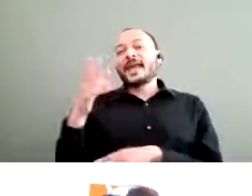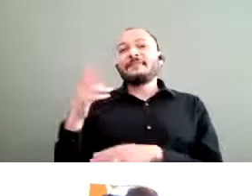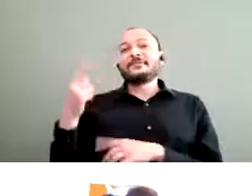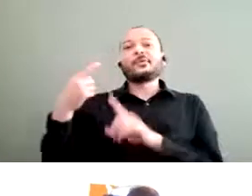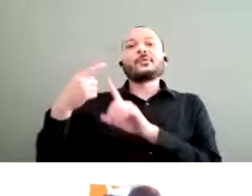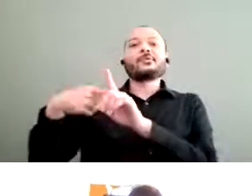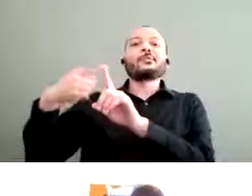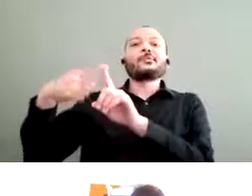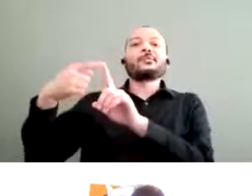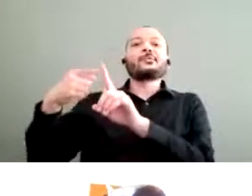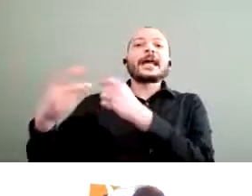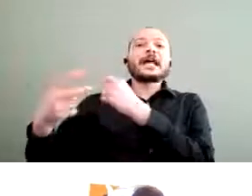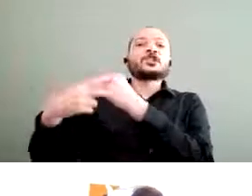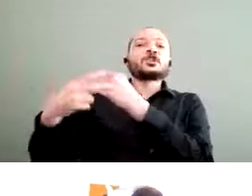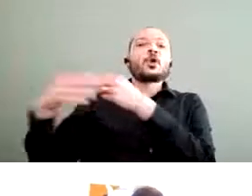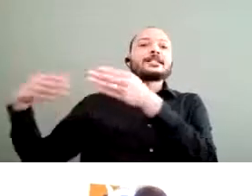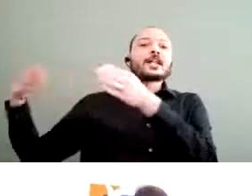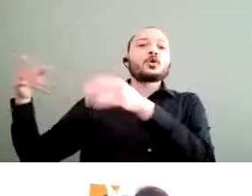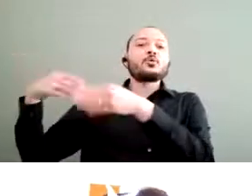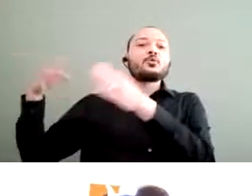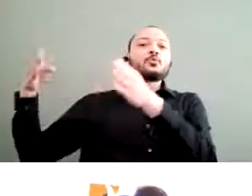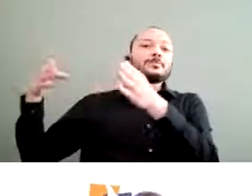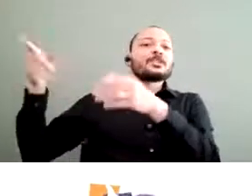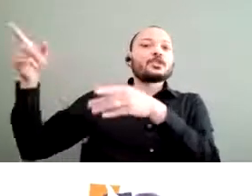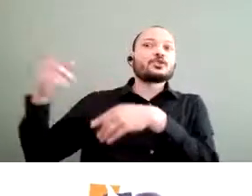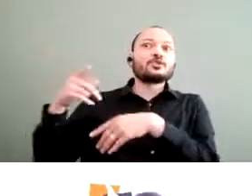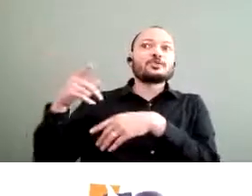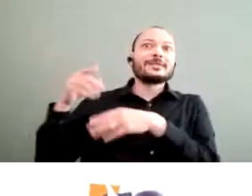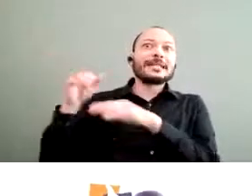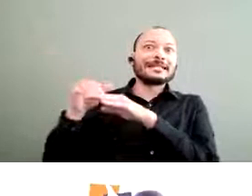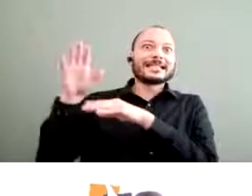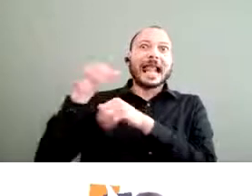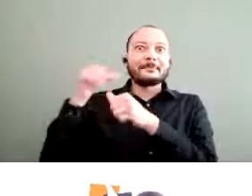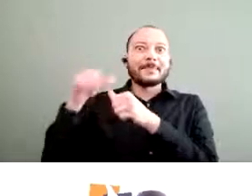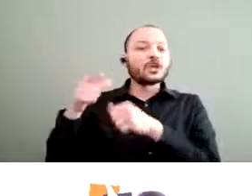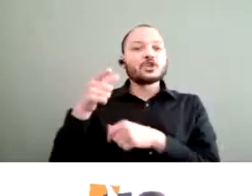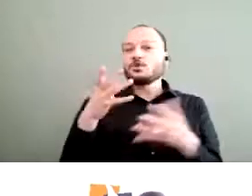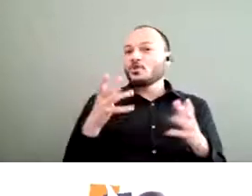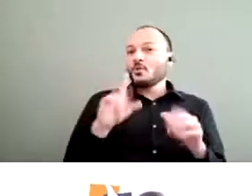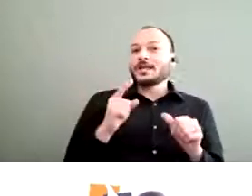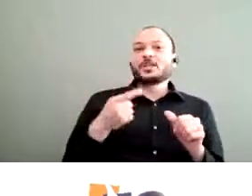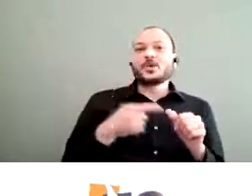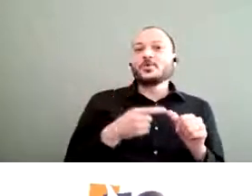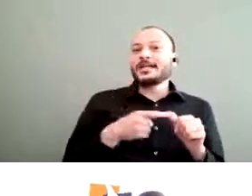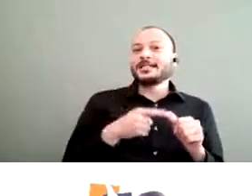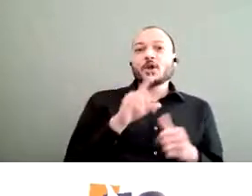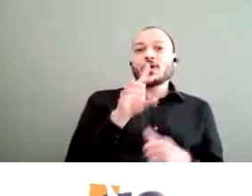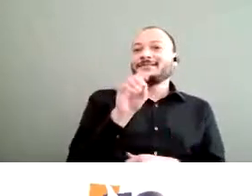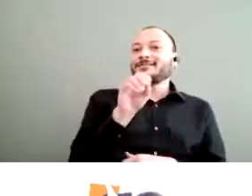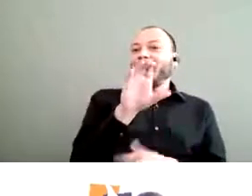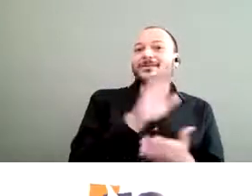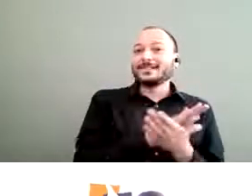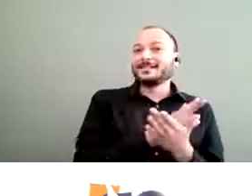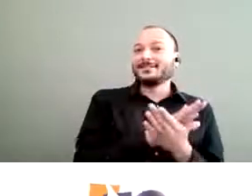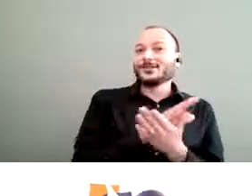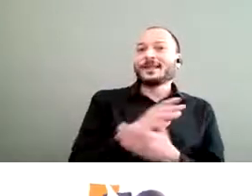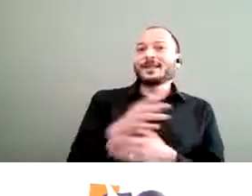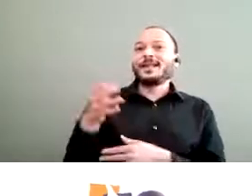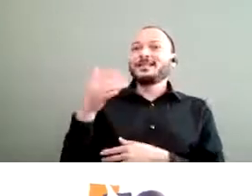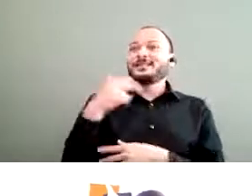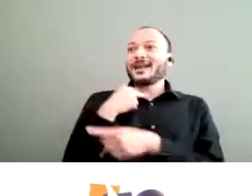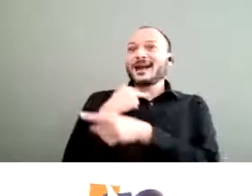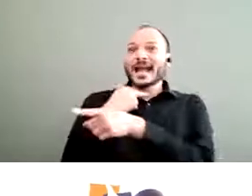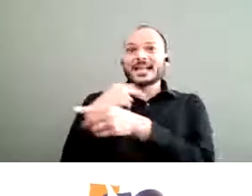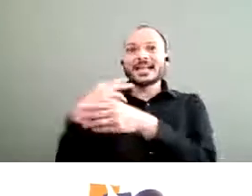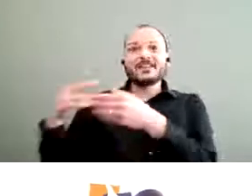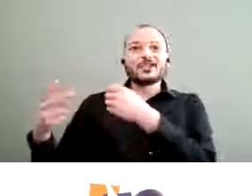store mail. So you do not want your original documents to get caught up in one of those storage areas. So if you can